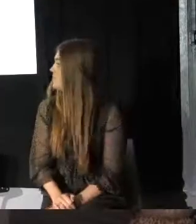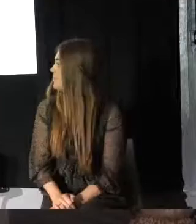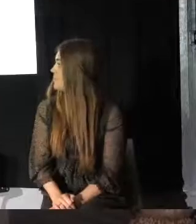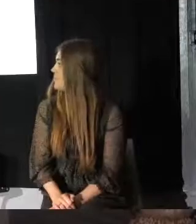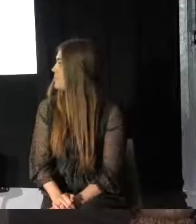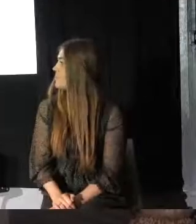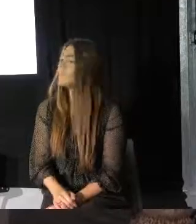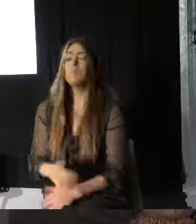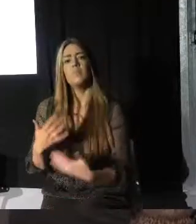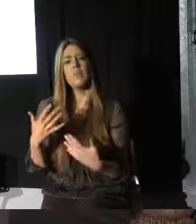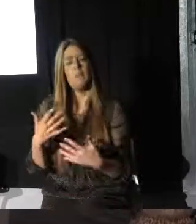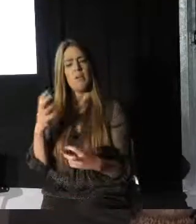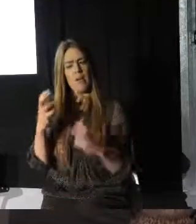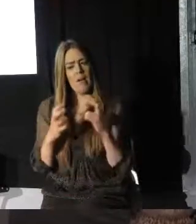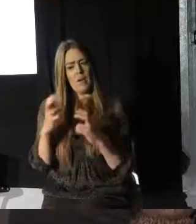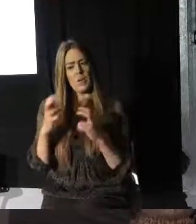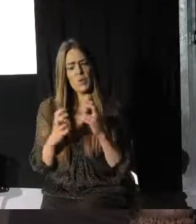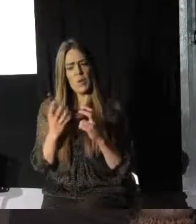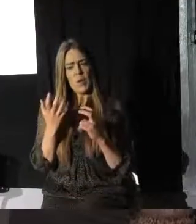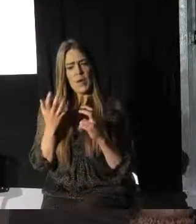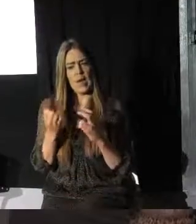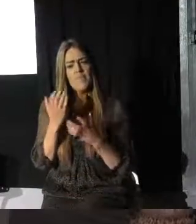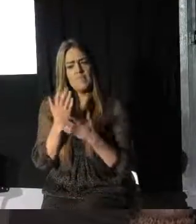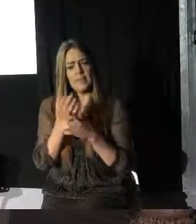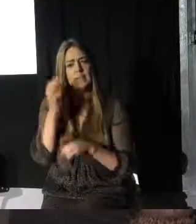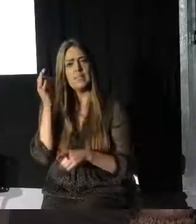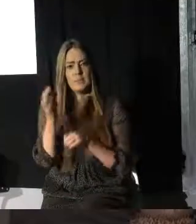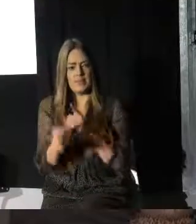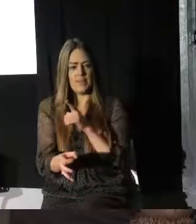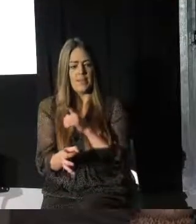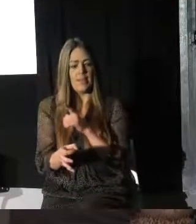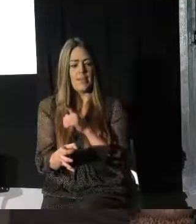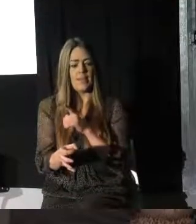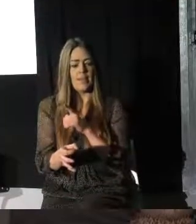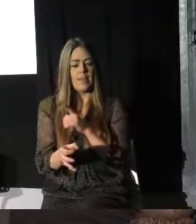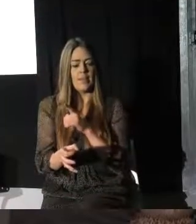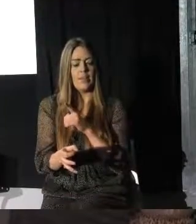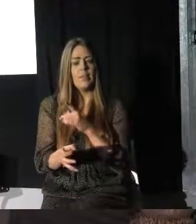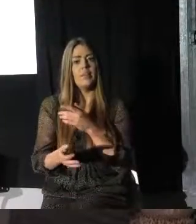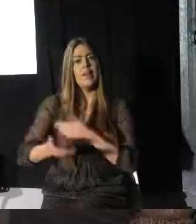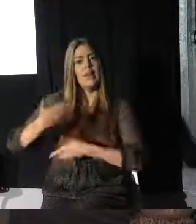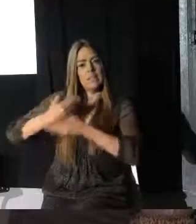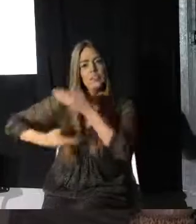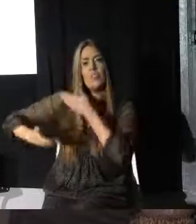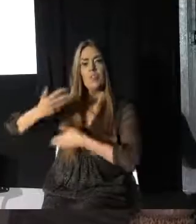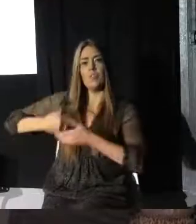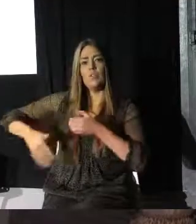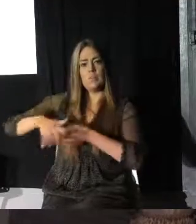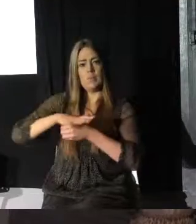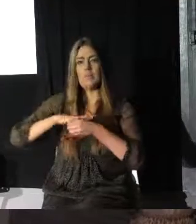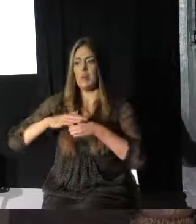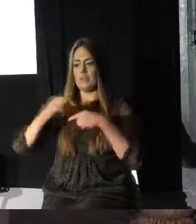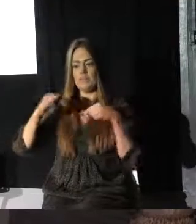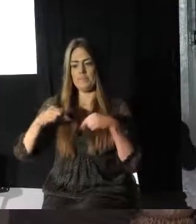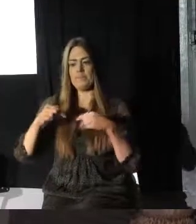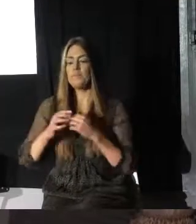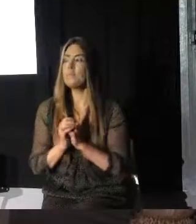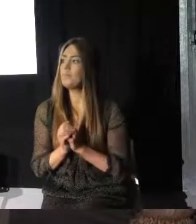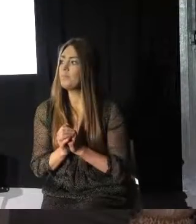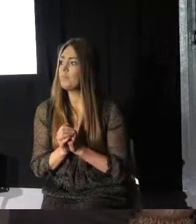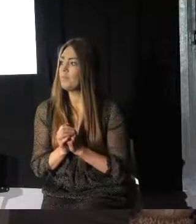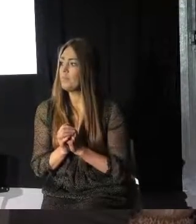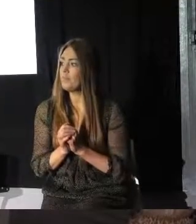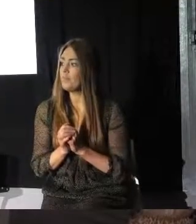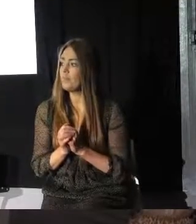I've argued that there's a very specific historical circumstance that we're talking about here, which is